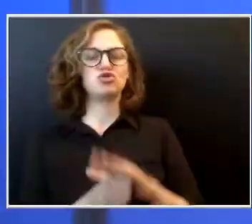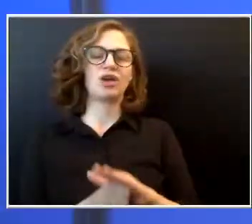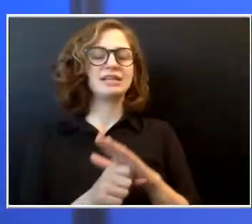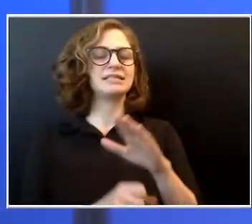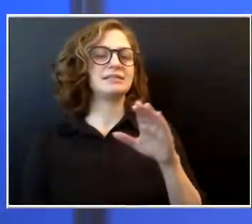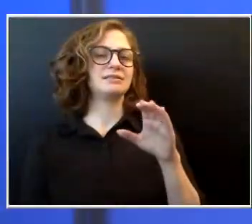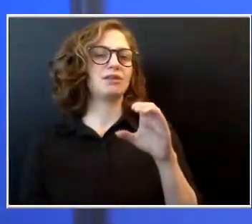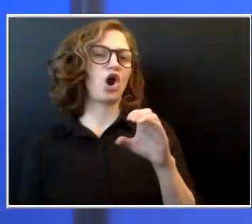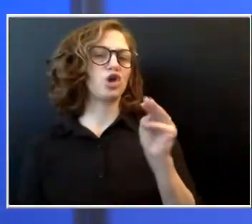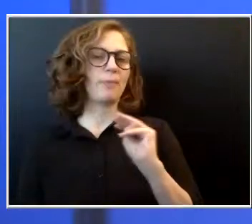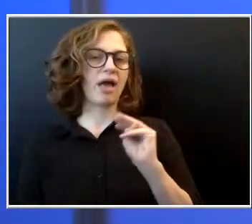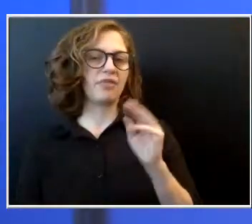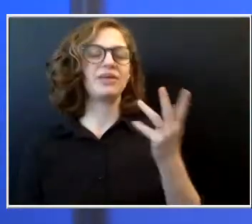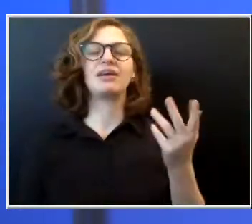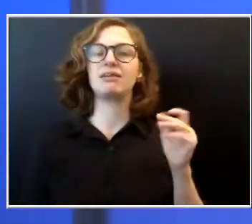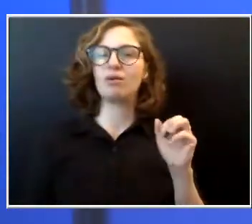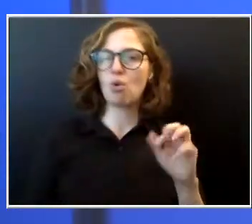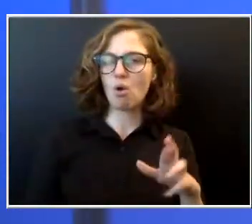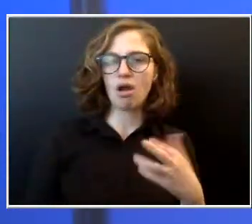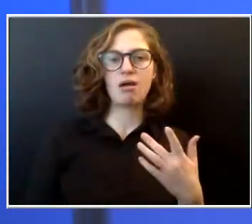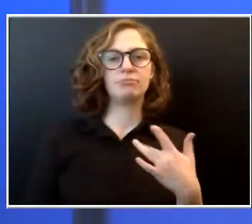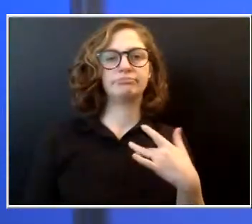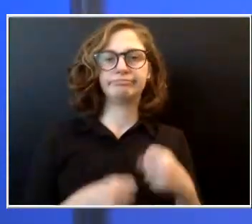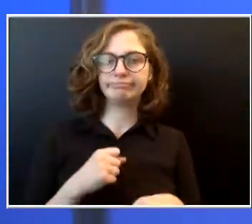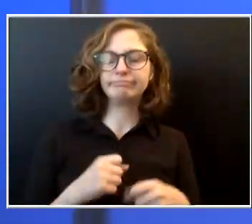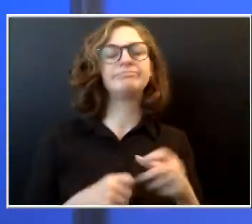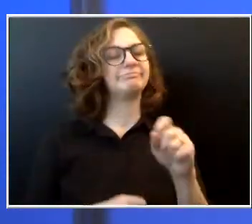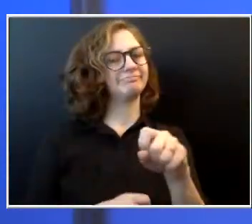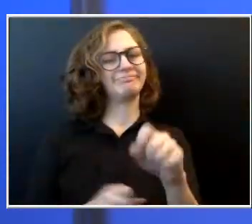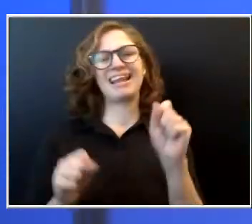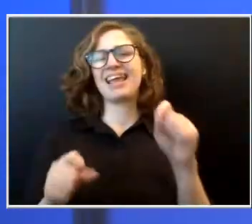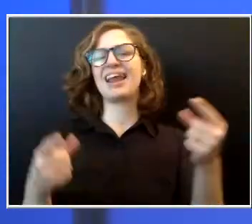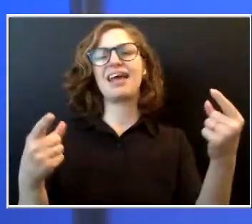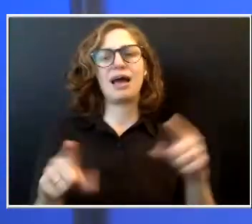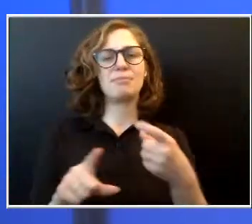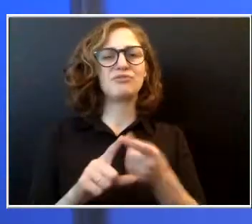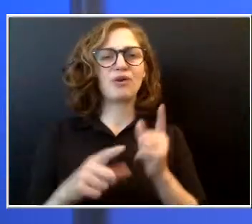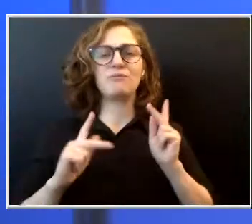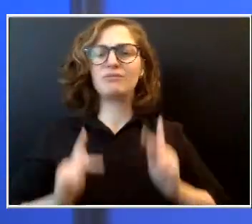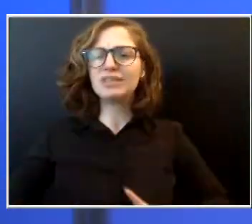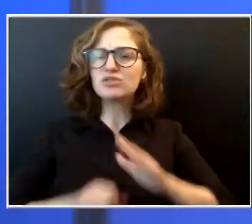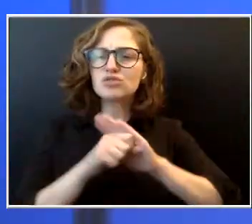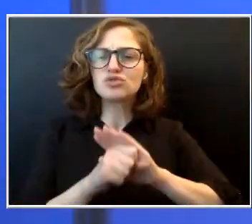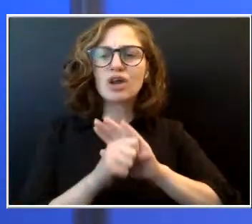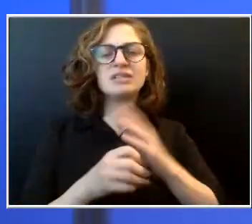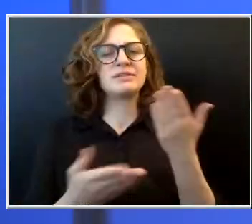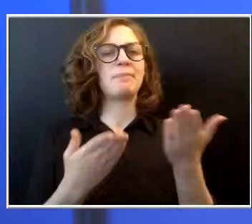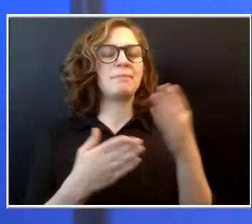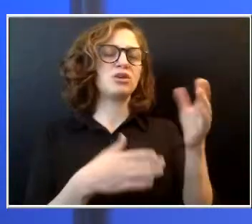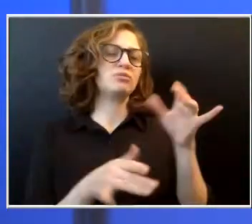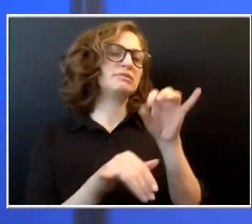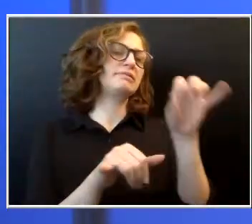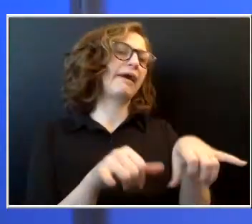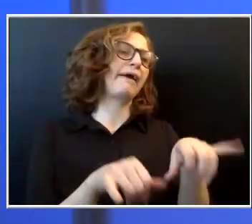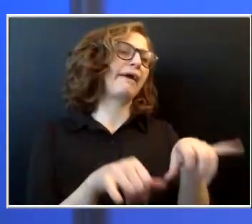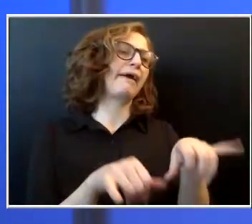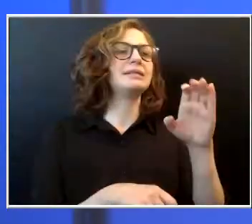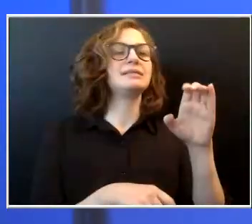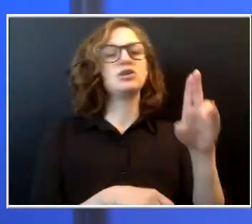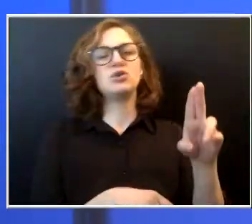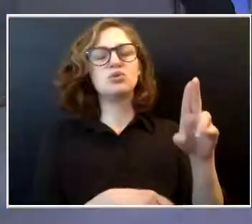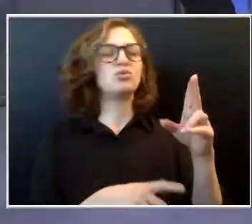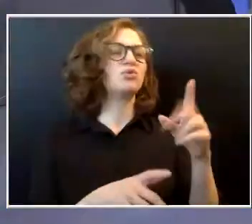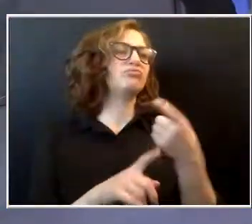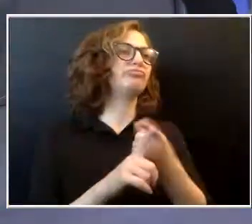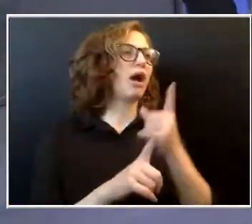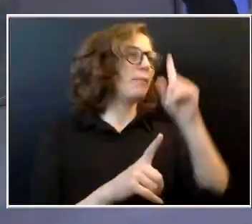in times of physical stress. You can be in the ICU, sick from maybe having had a stroke and develop it. But yes, stress cardiomyopathy, broken heart syndrome. How